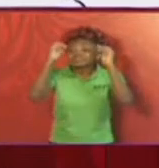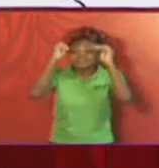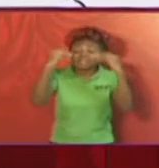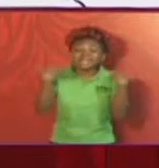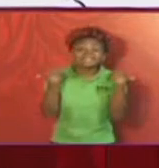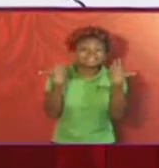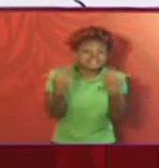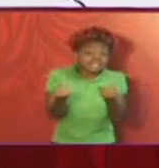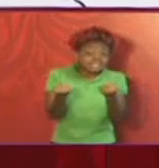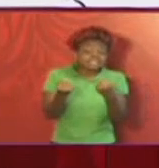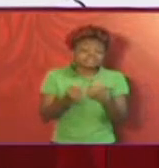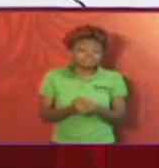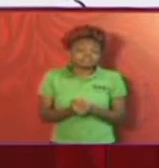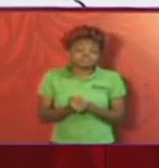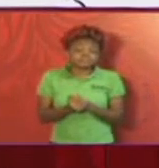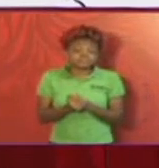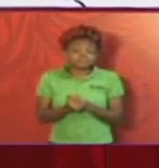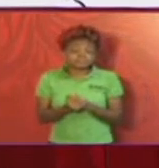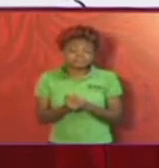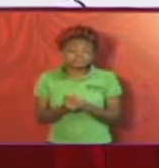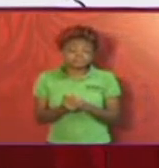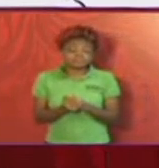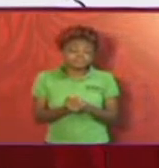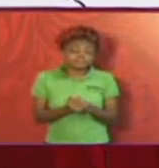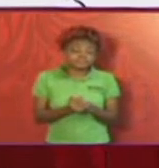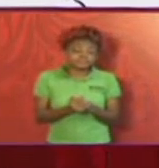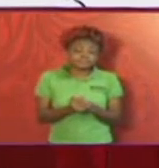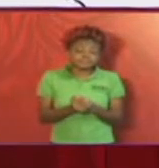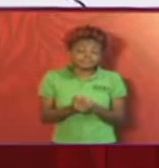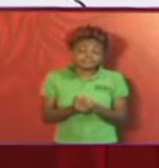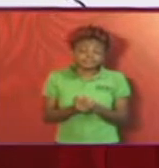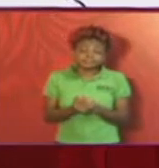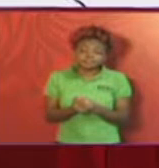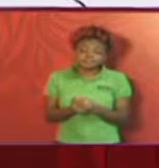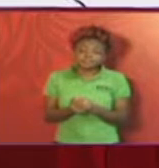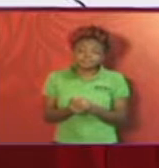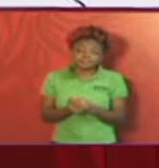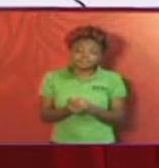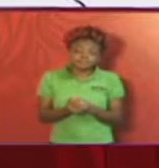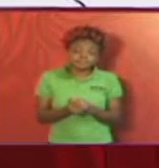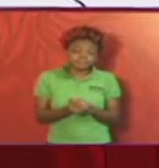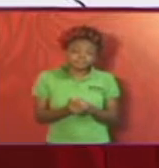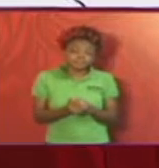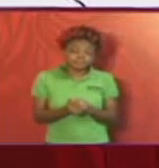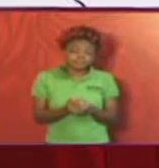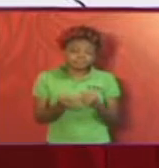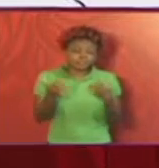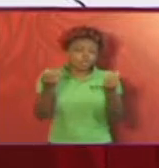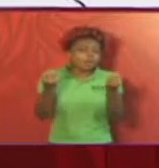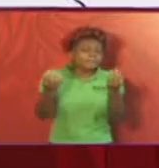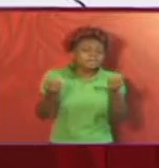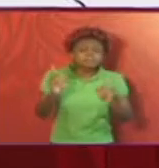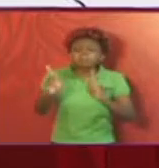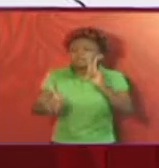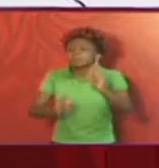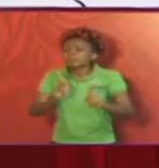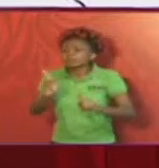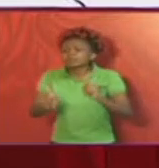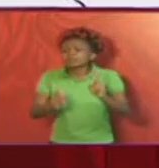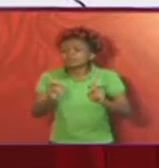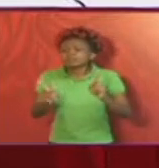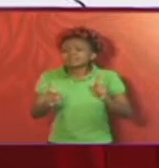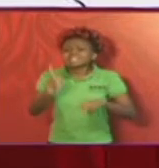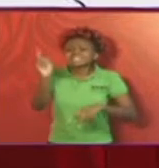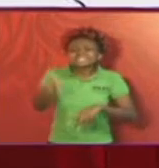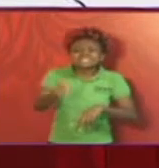give us an indication as to what benchmarks we need to meet before TNT could consider reopening beaches and rivers?